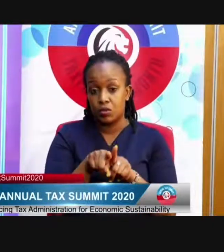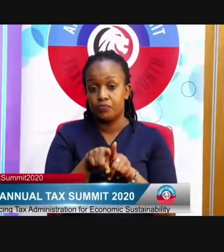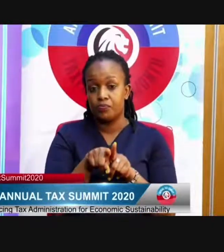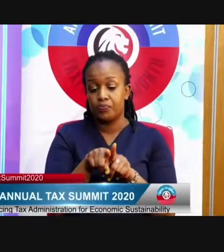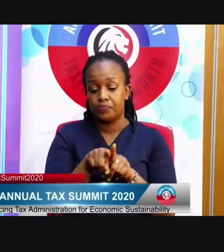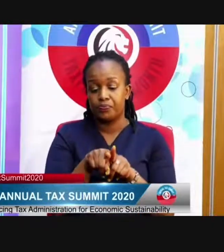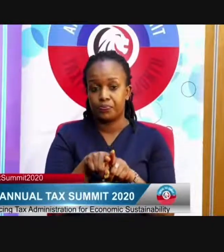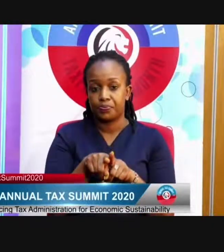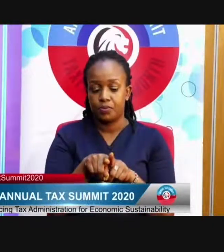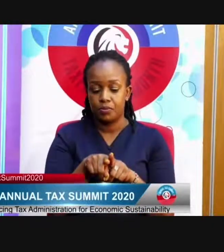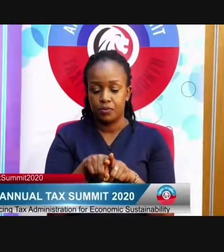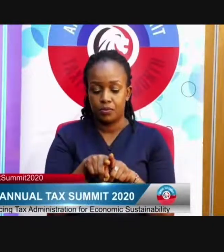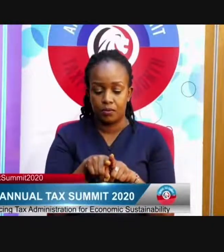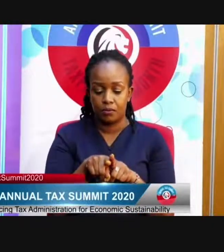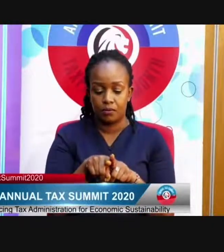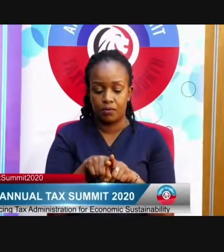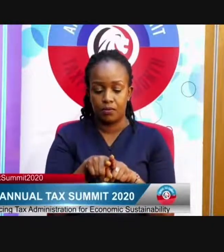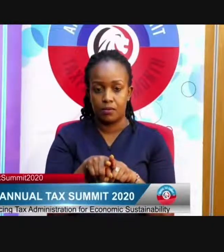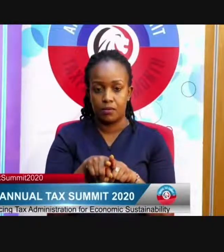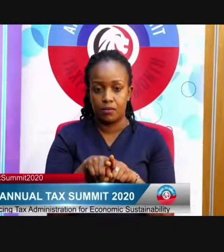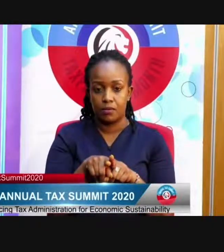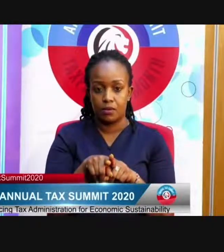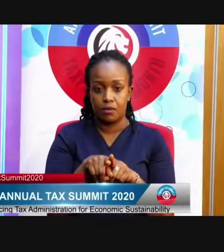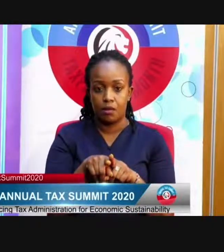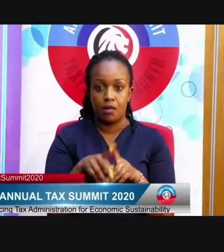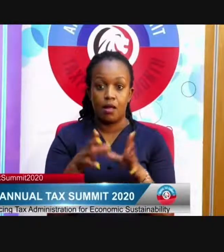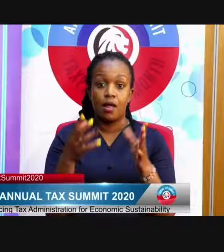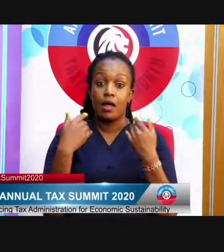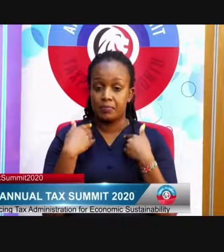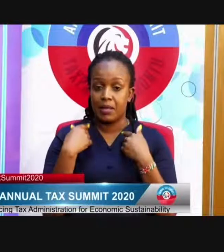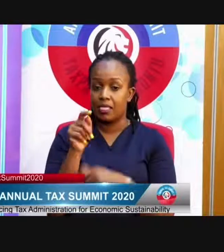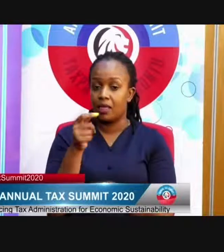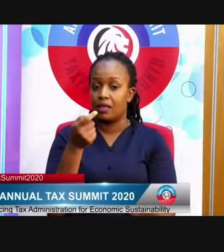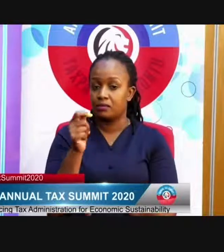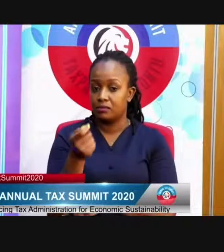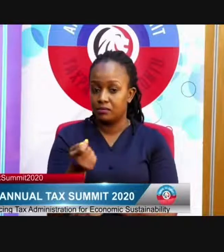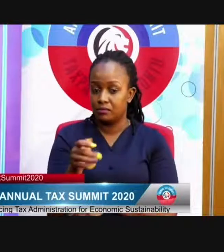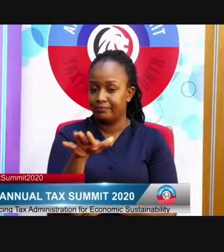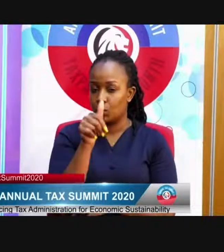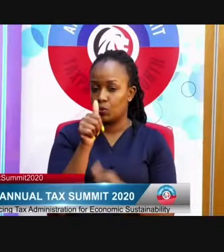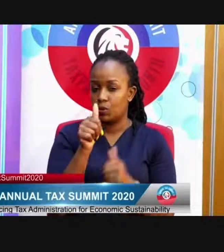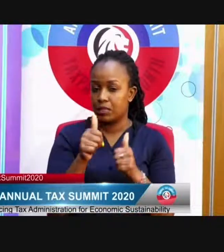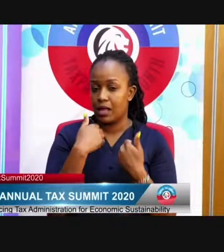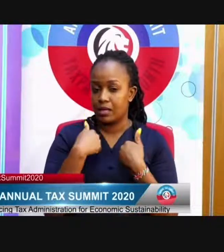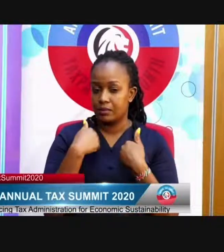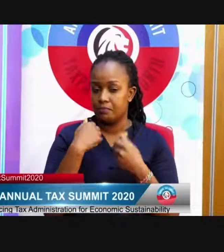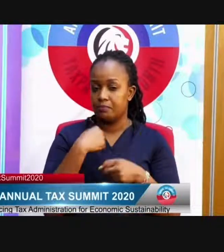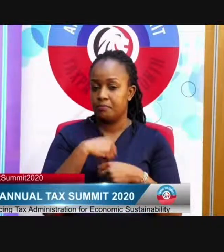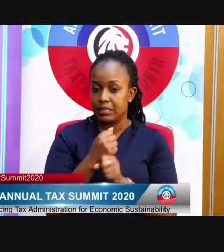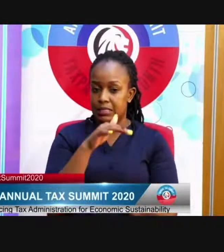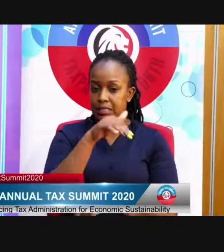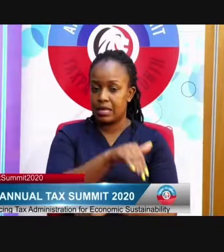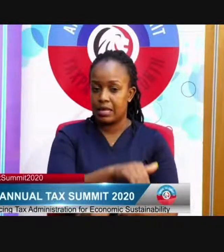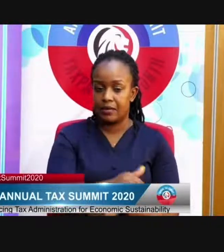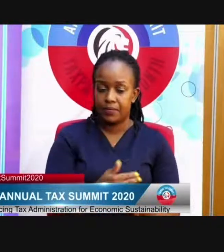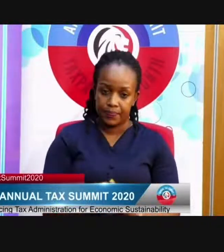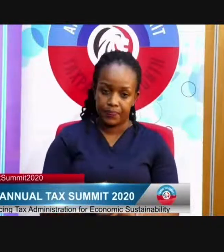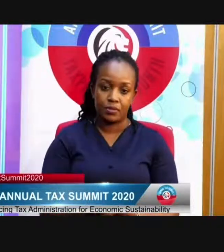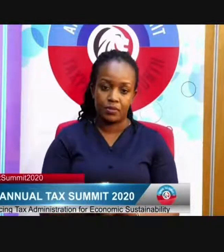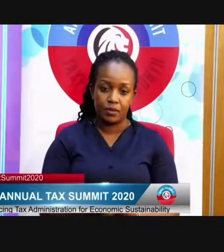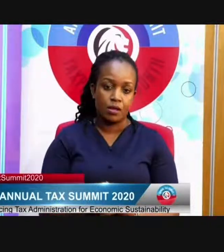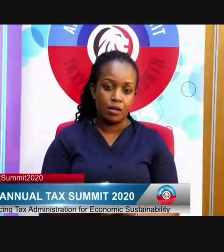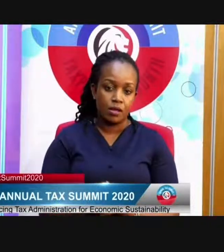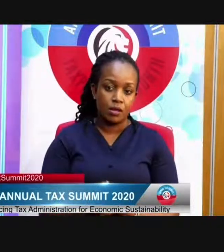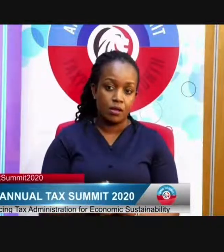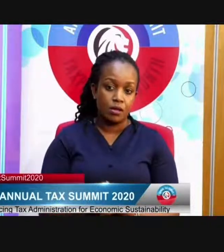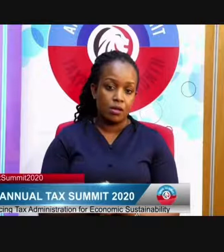has been one of the key drivers to that decline. We're still positive in terms of our revenue